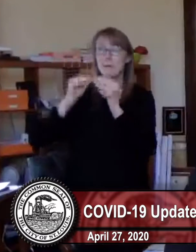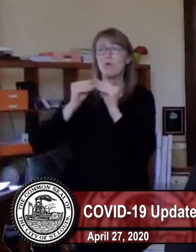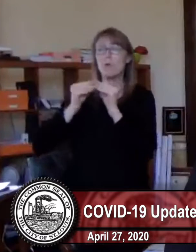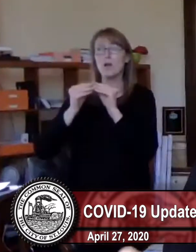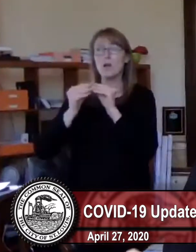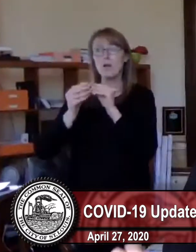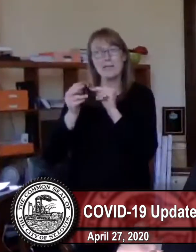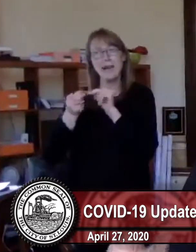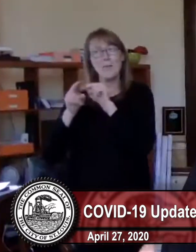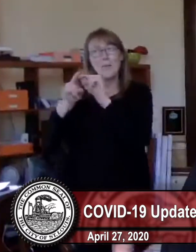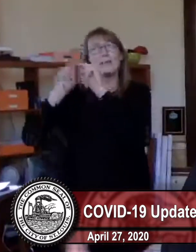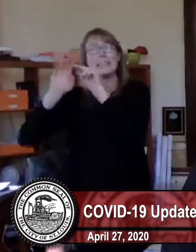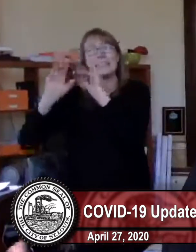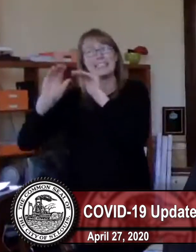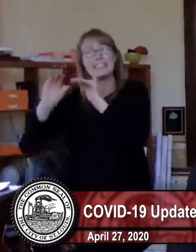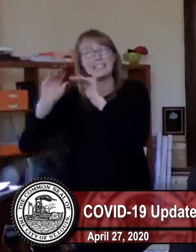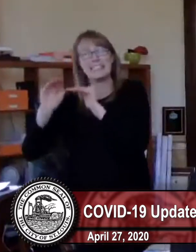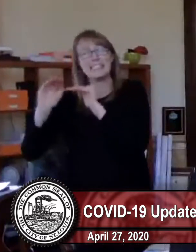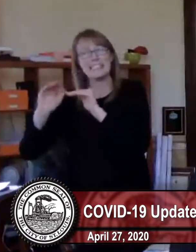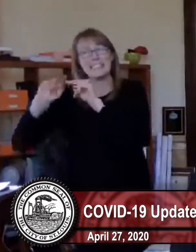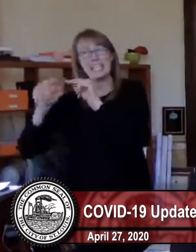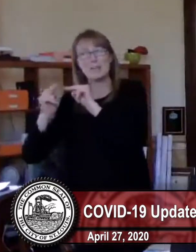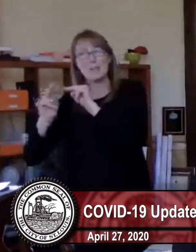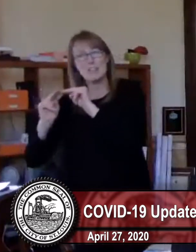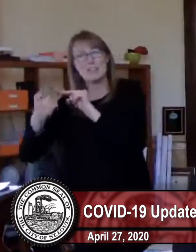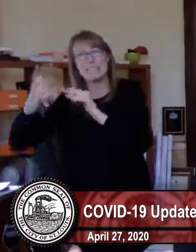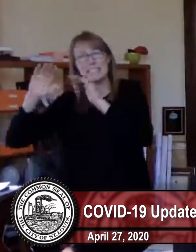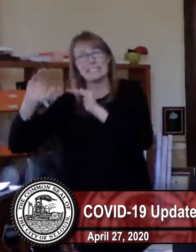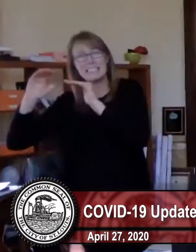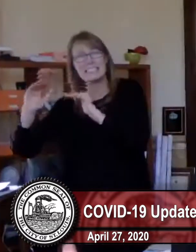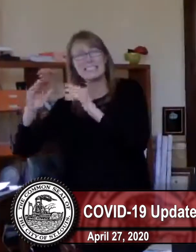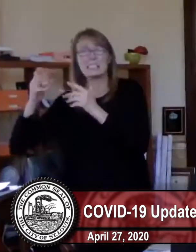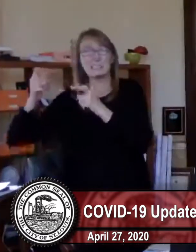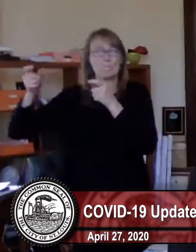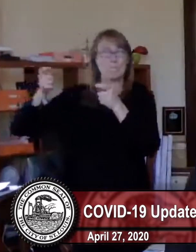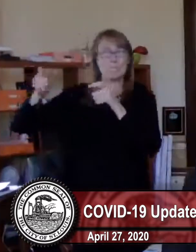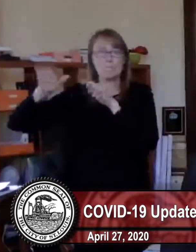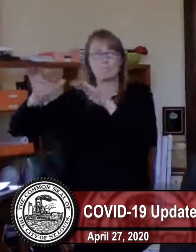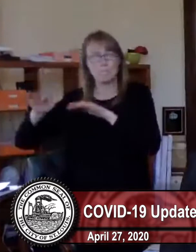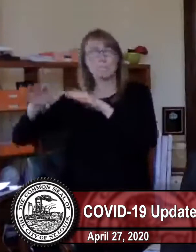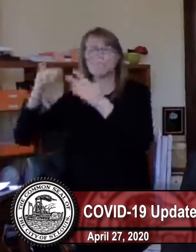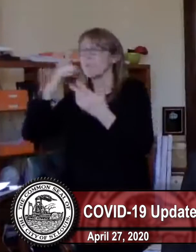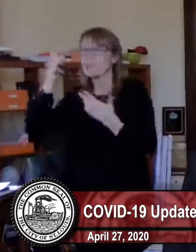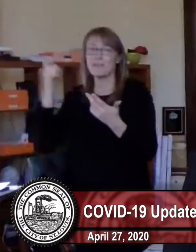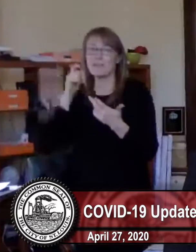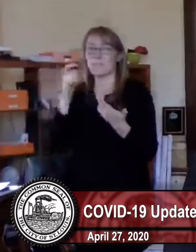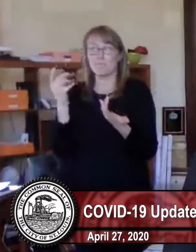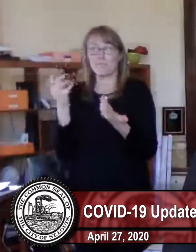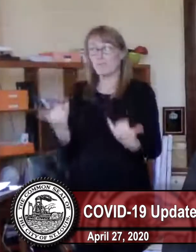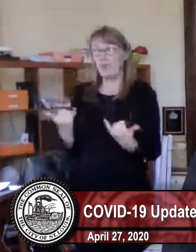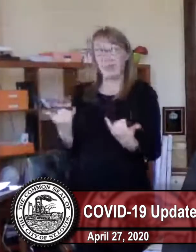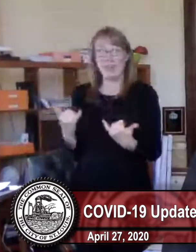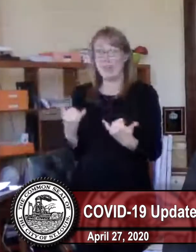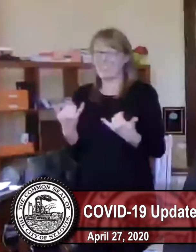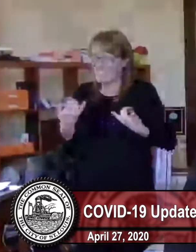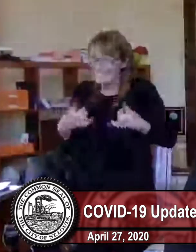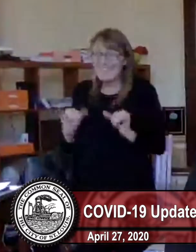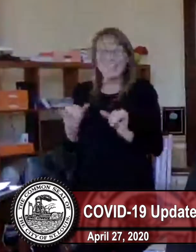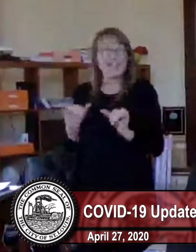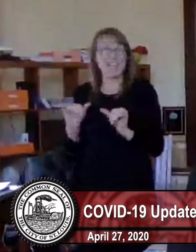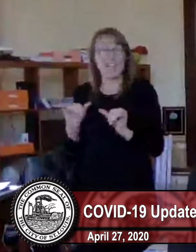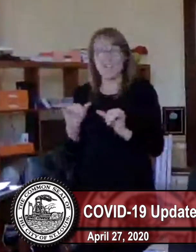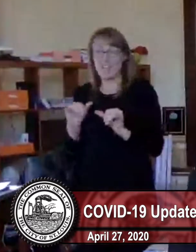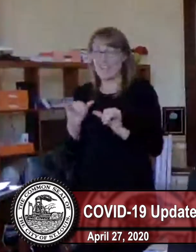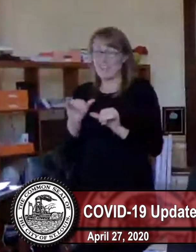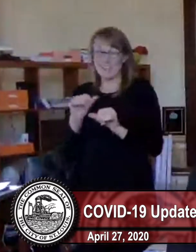that and be able to take action based on that, because we still do not have enough tests. One follow-up question,